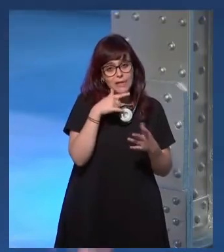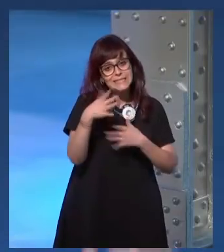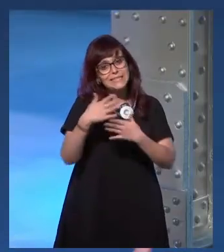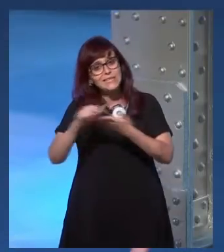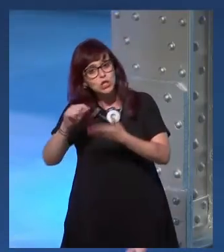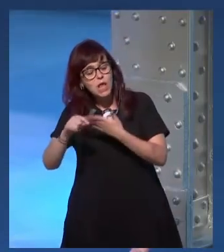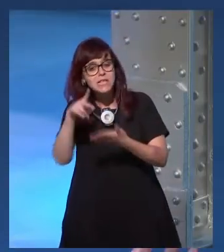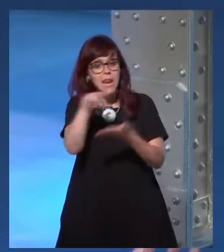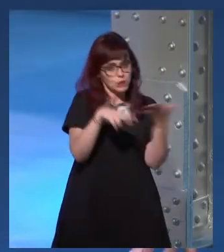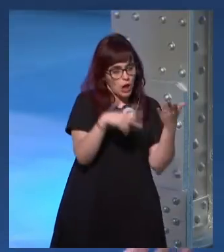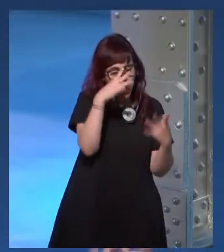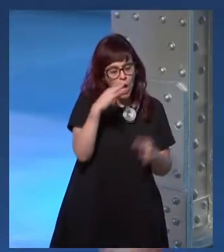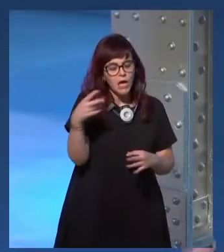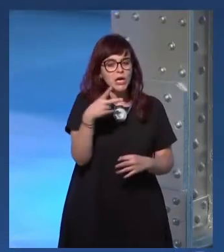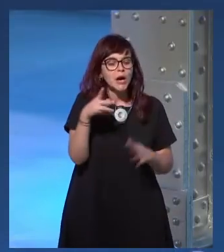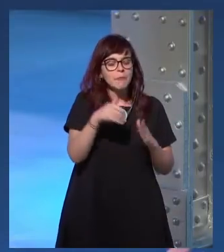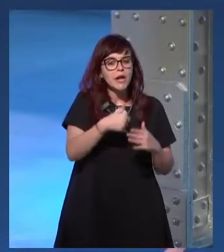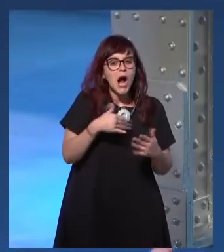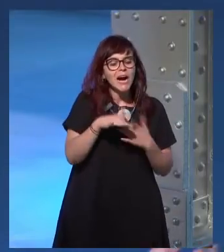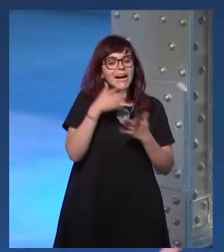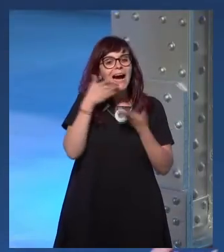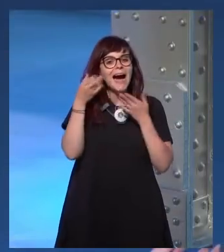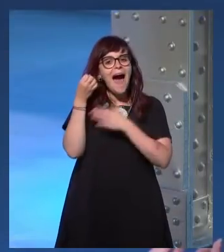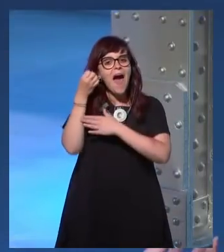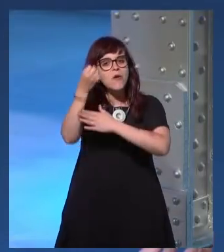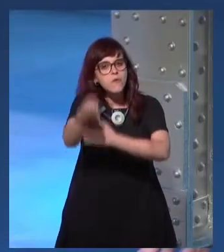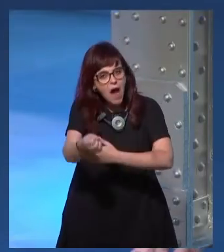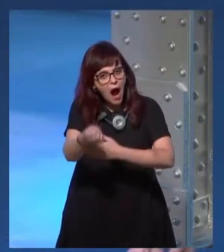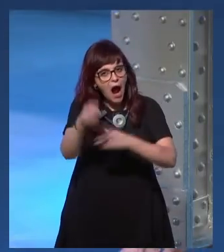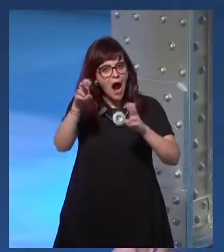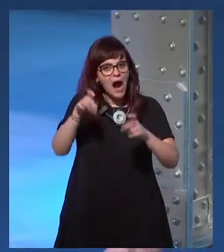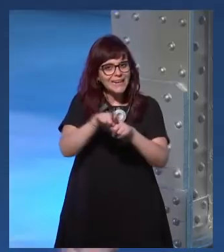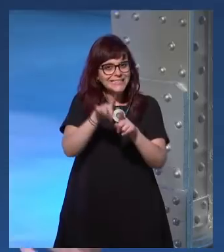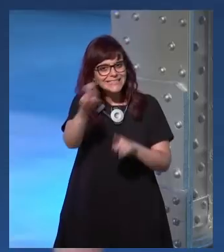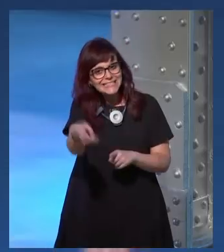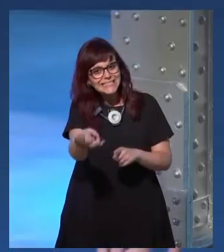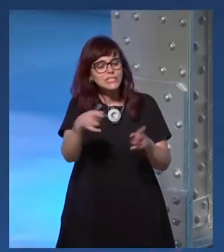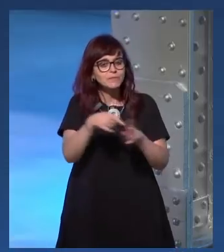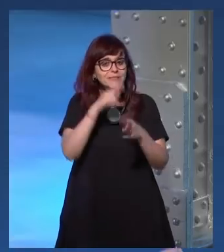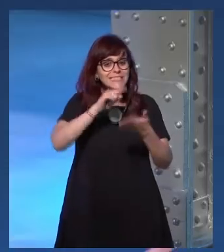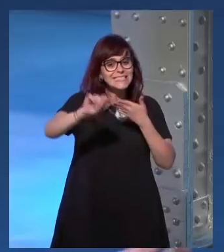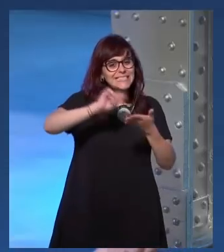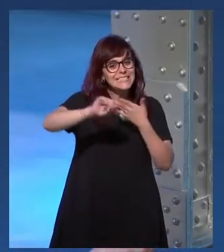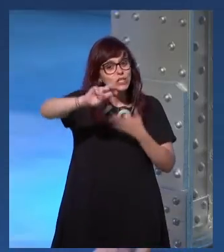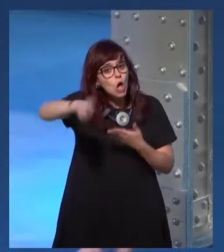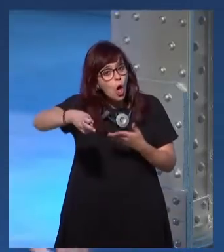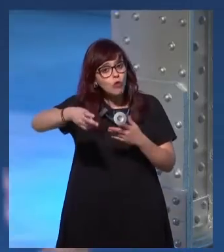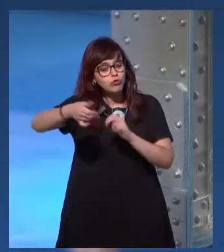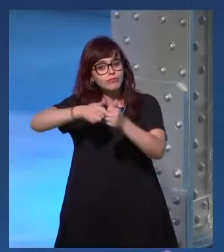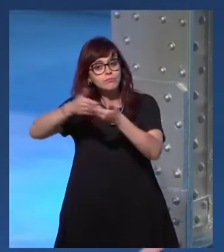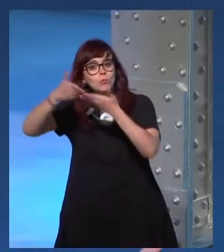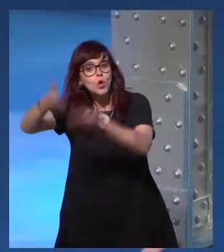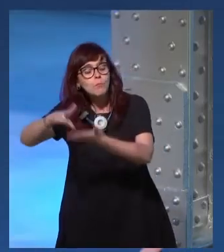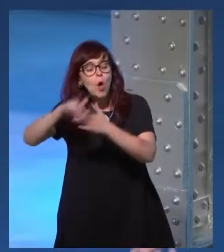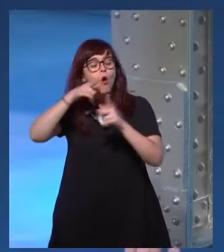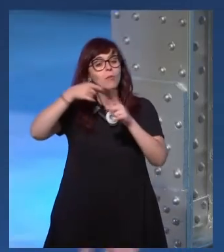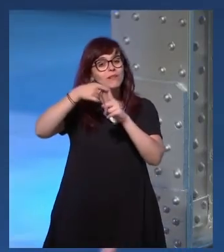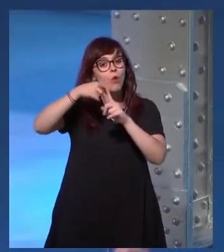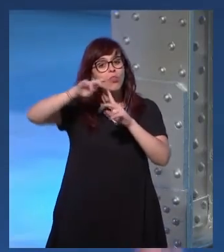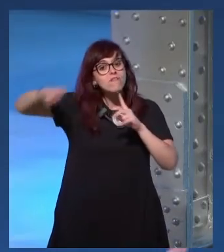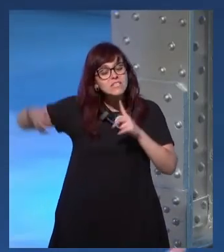as readers also, to help other writers, female writers, and